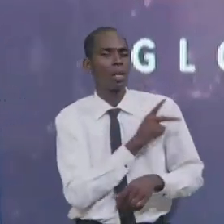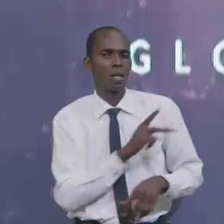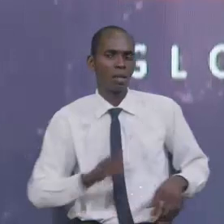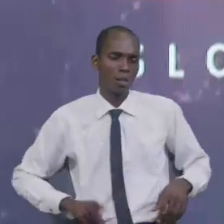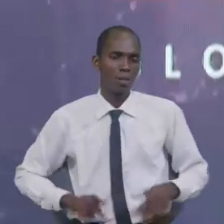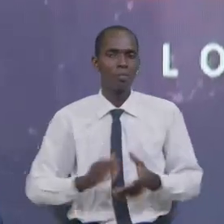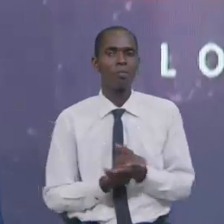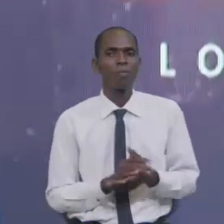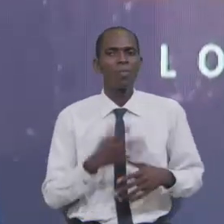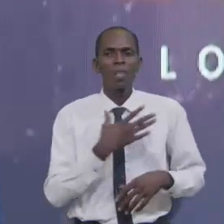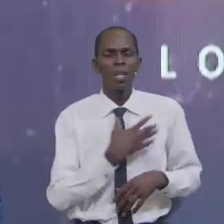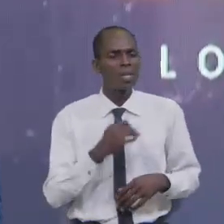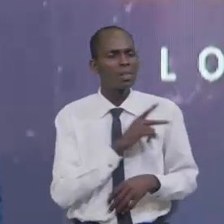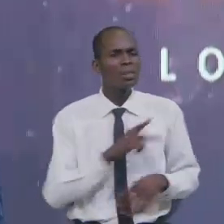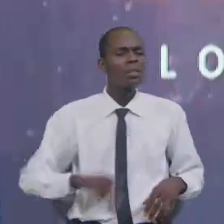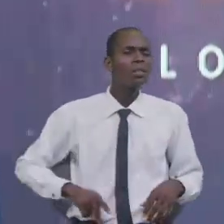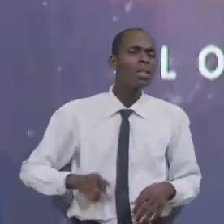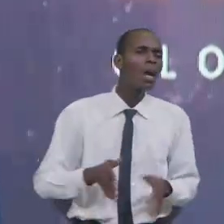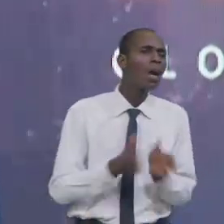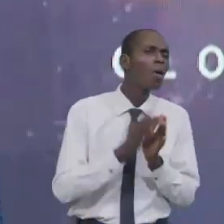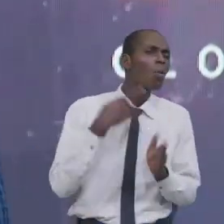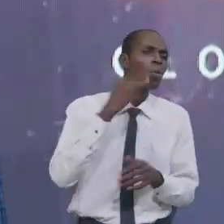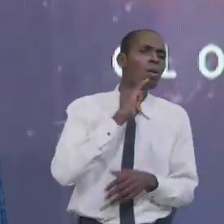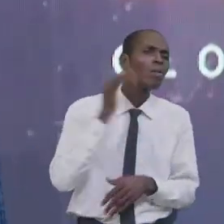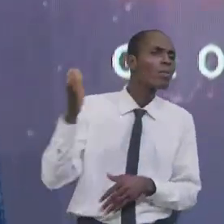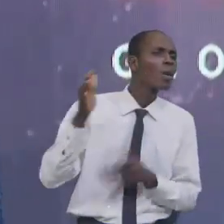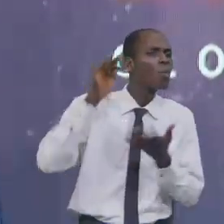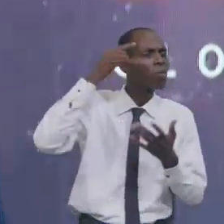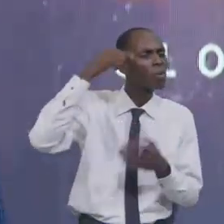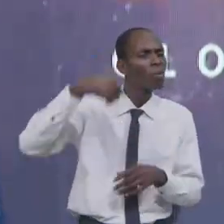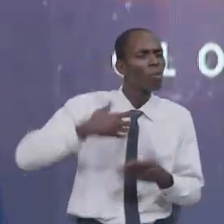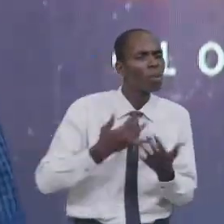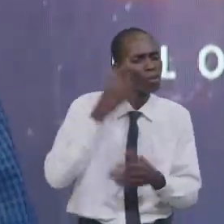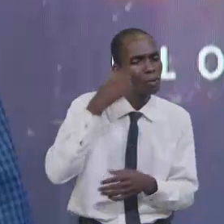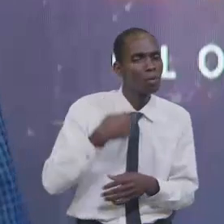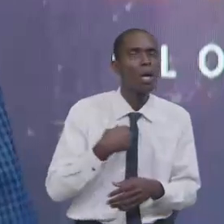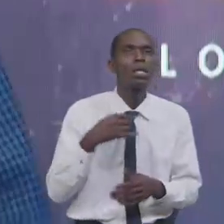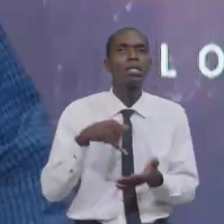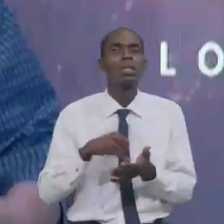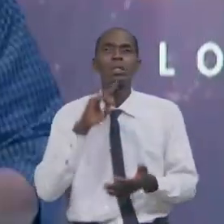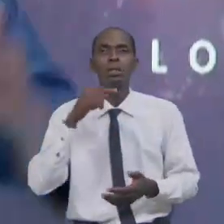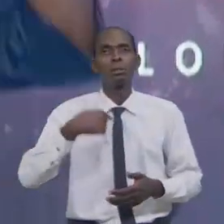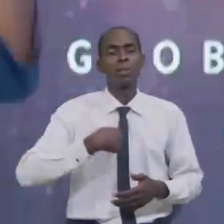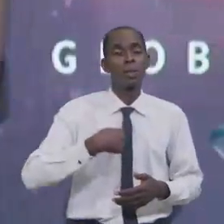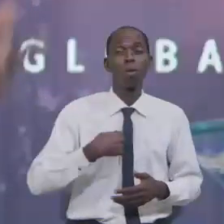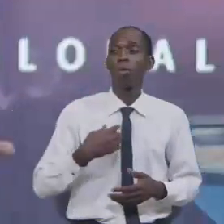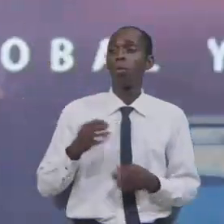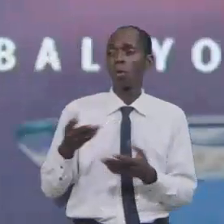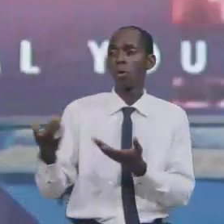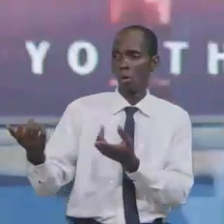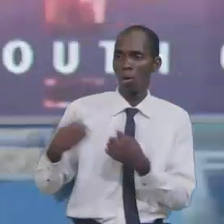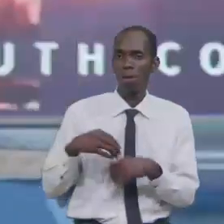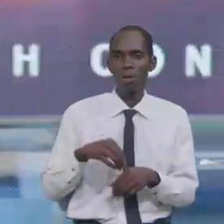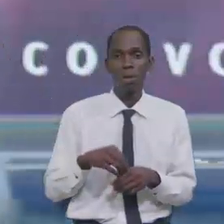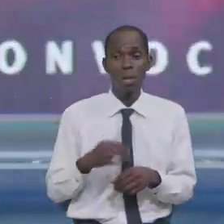the king said, who is there waiting for me? And he said, is so and so. He said, let him come in. And then before